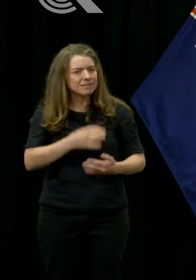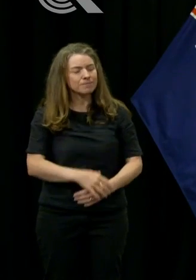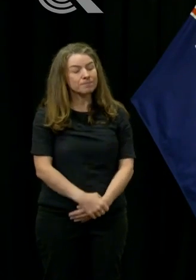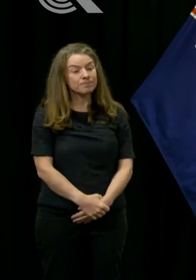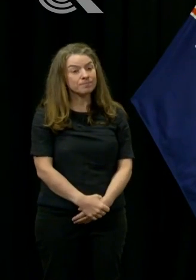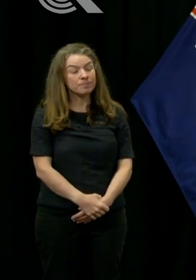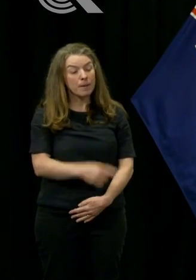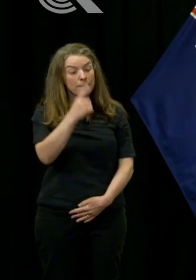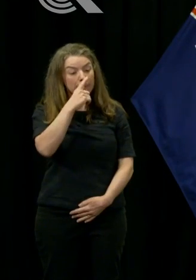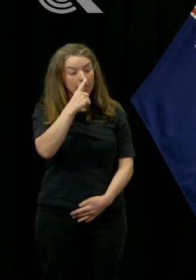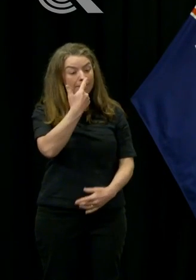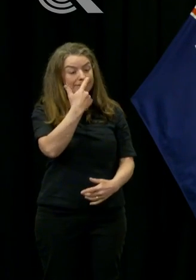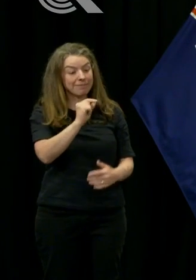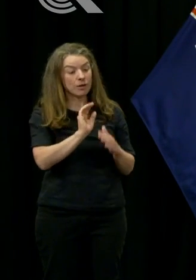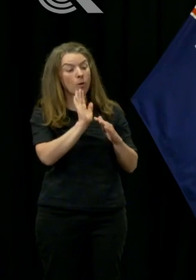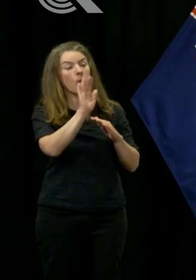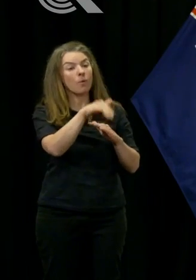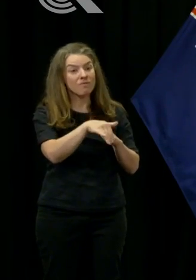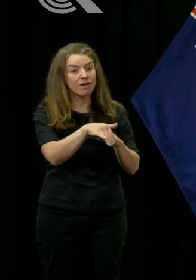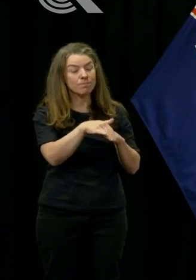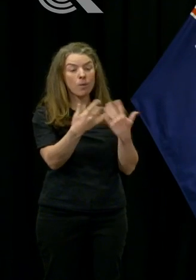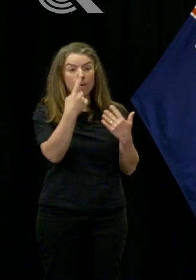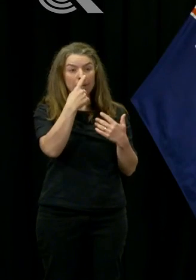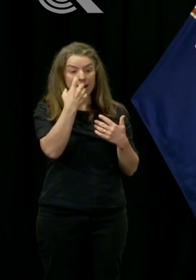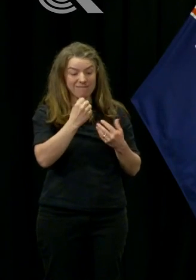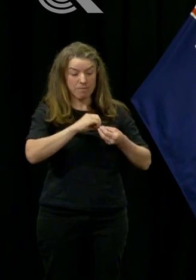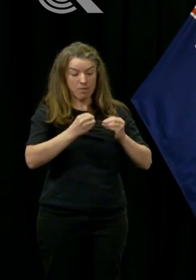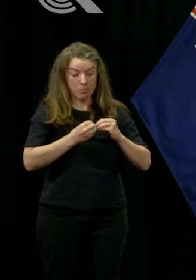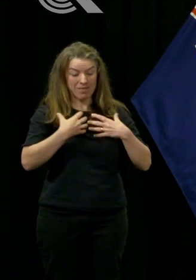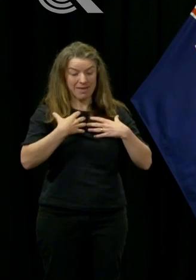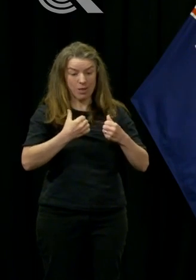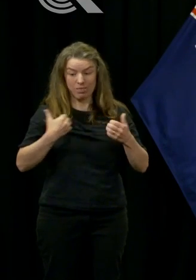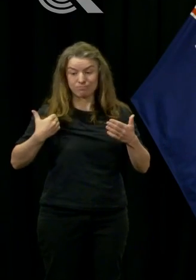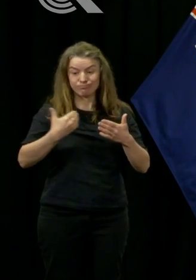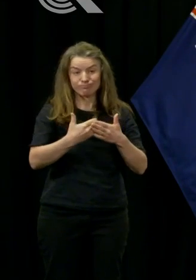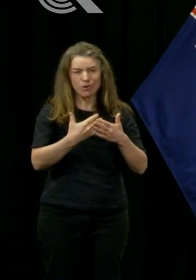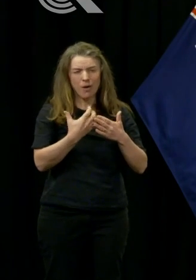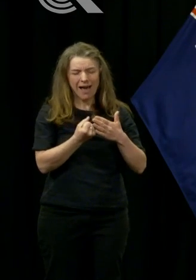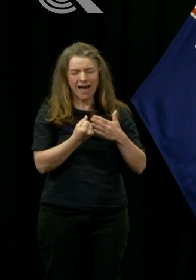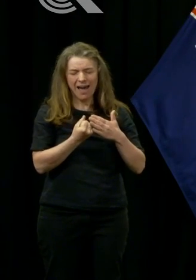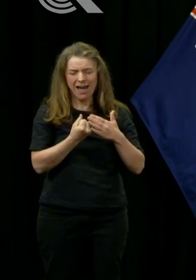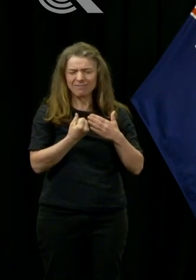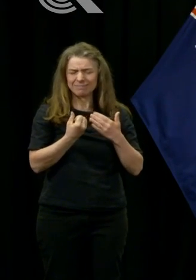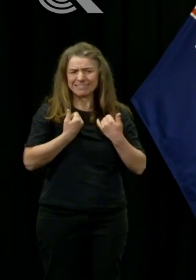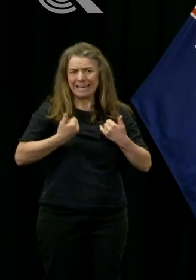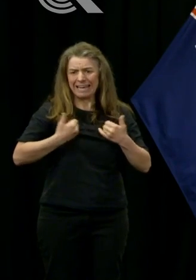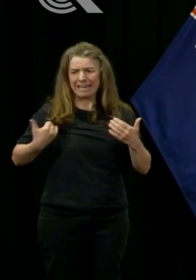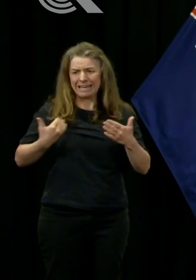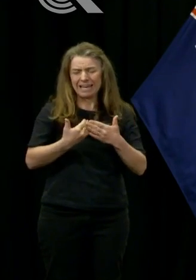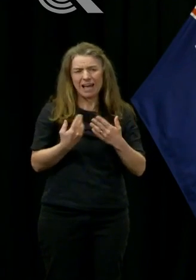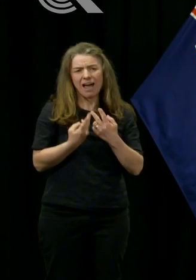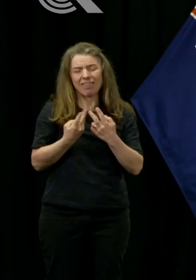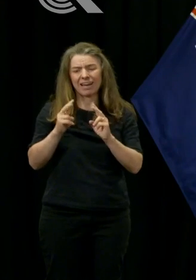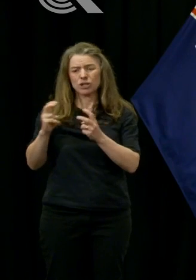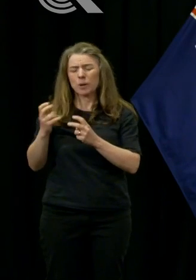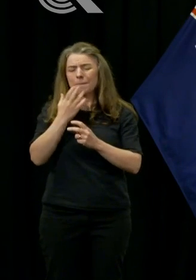over 70 years of age or have issues with immunity or some other underlying health conditions, that we are